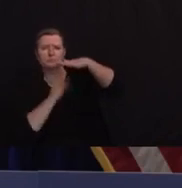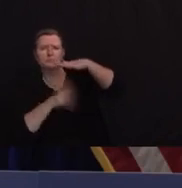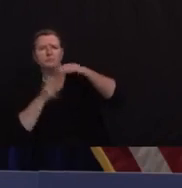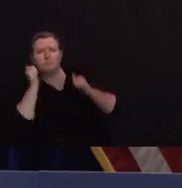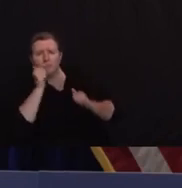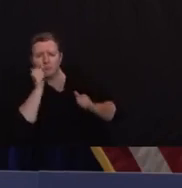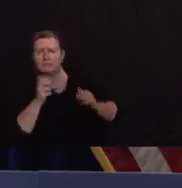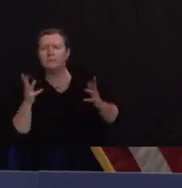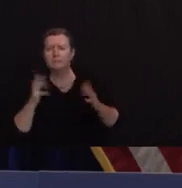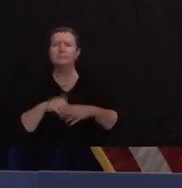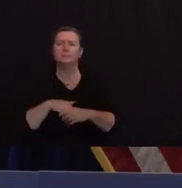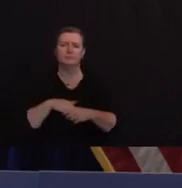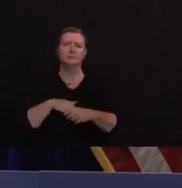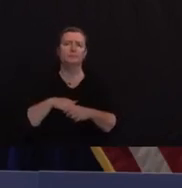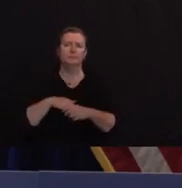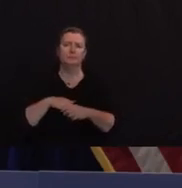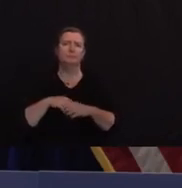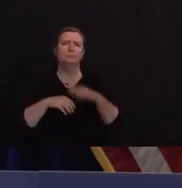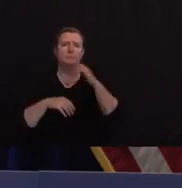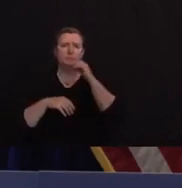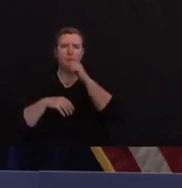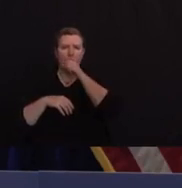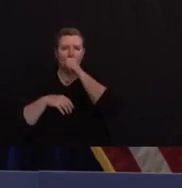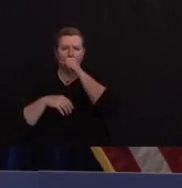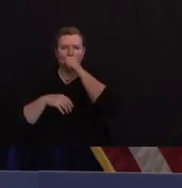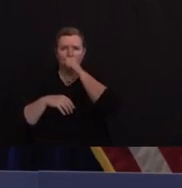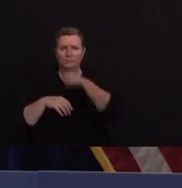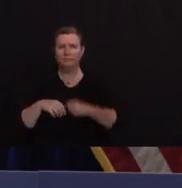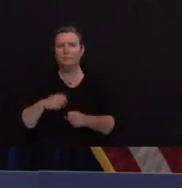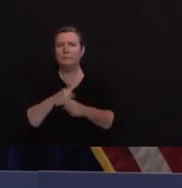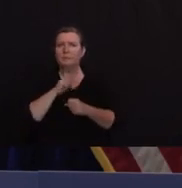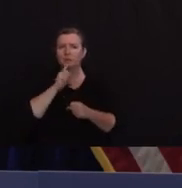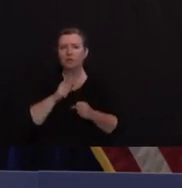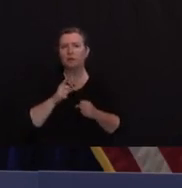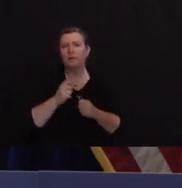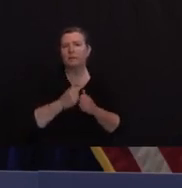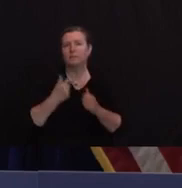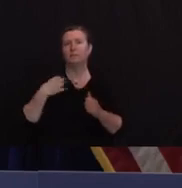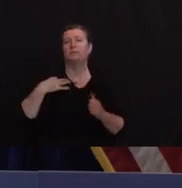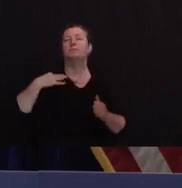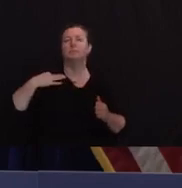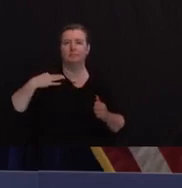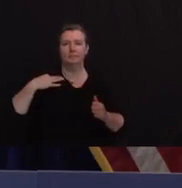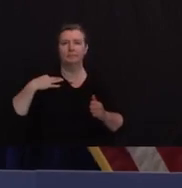vaccinated with a booster gets vaccinated right now within a 4-month period.